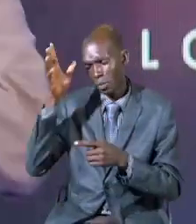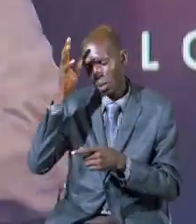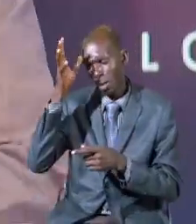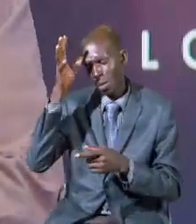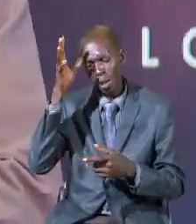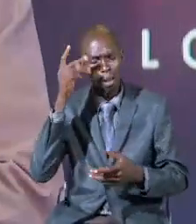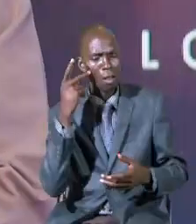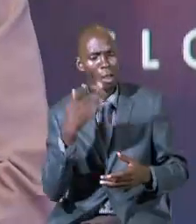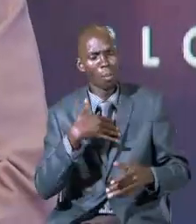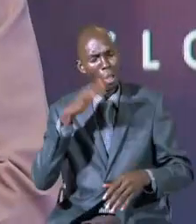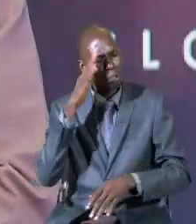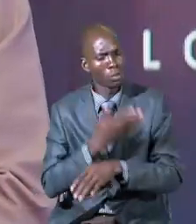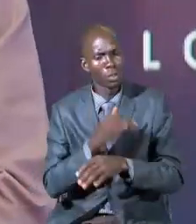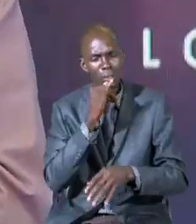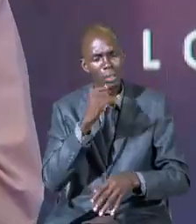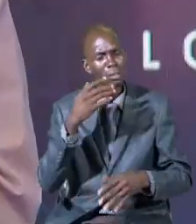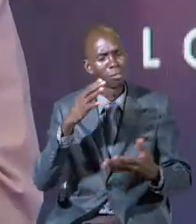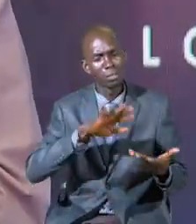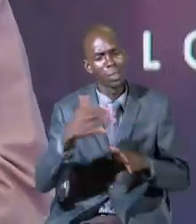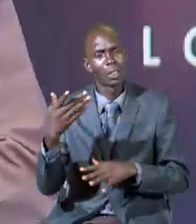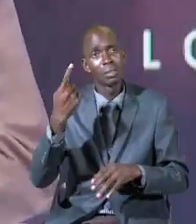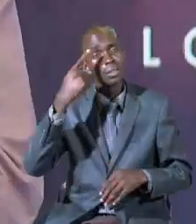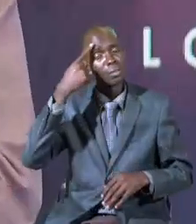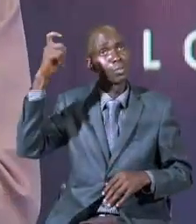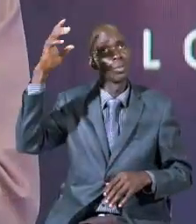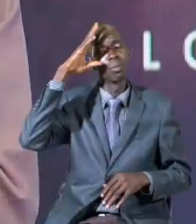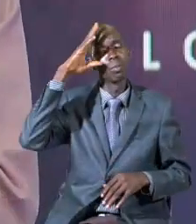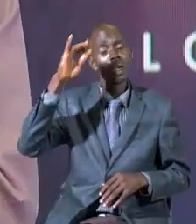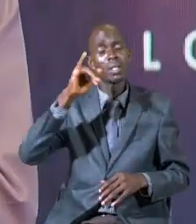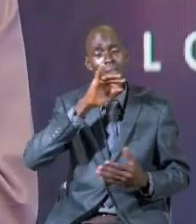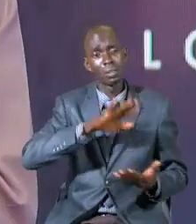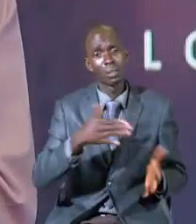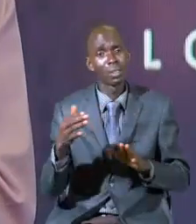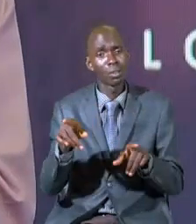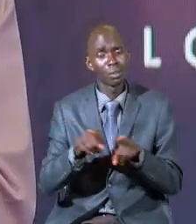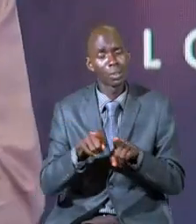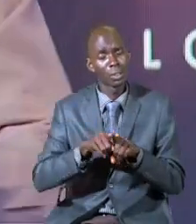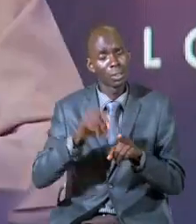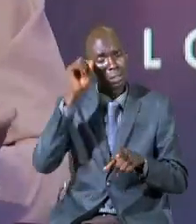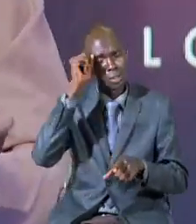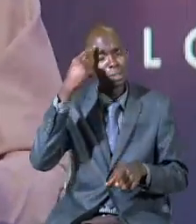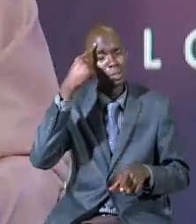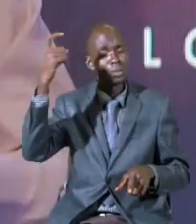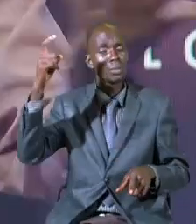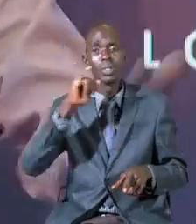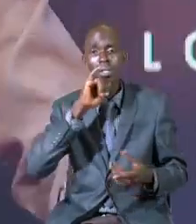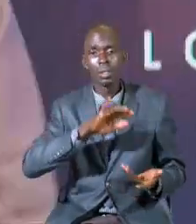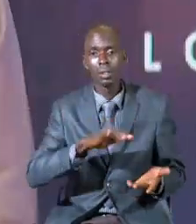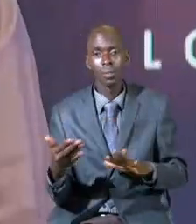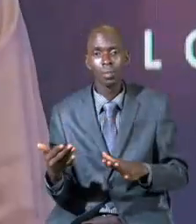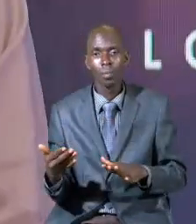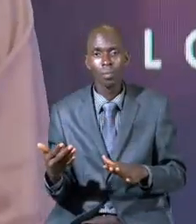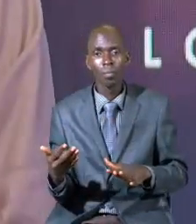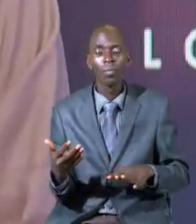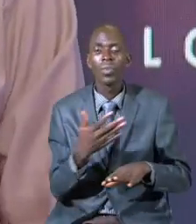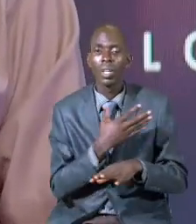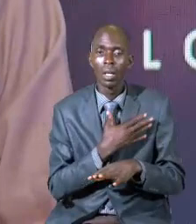dead. The dreamer is dead. The dream is dead. And so he was in